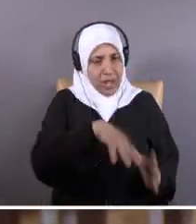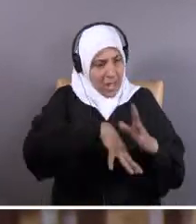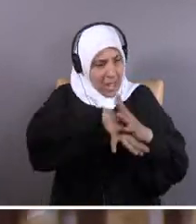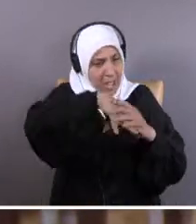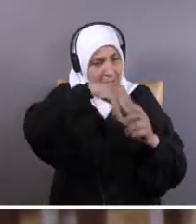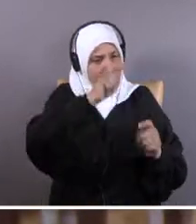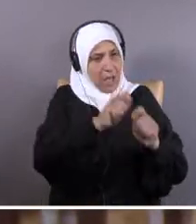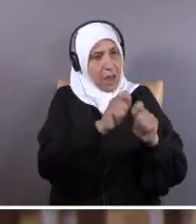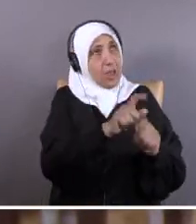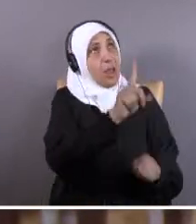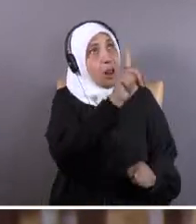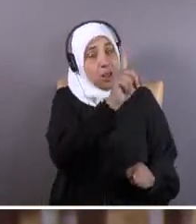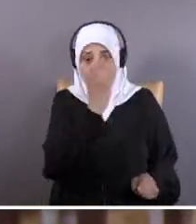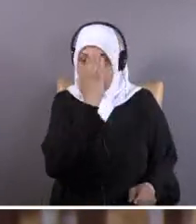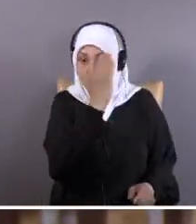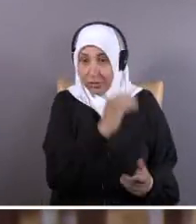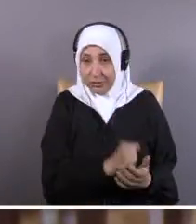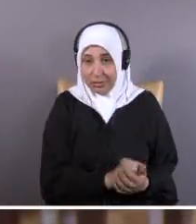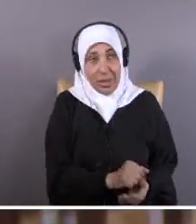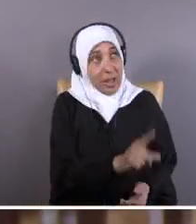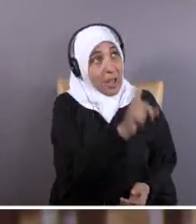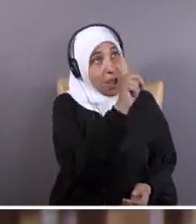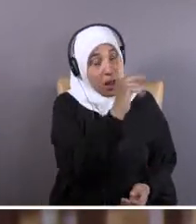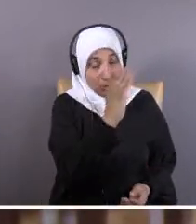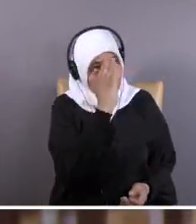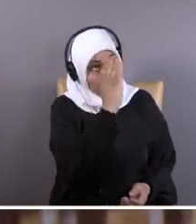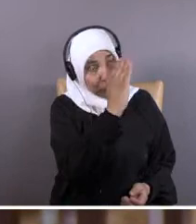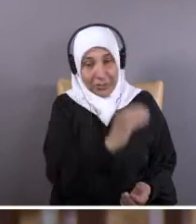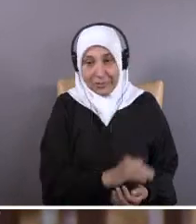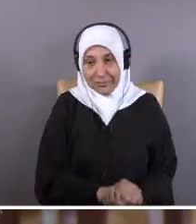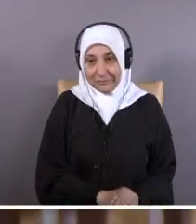God, maker of all good things,